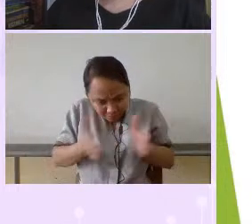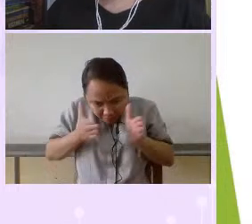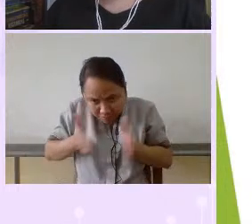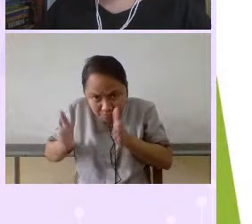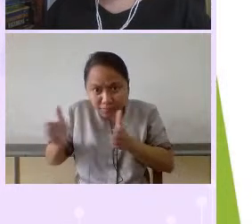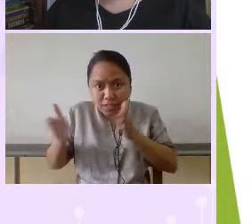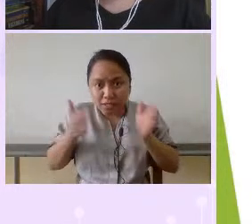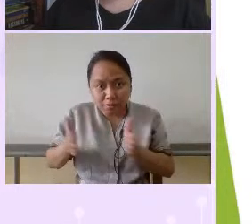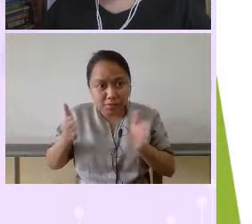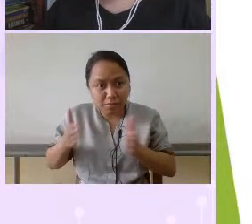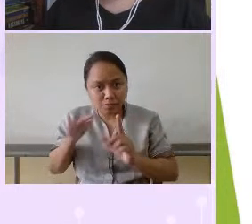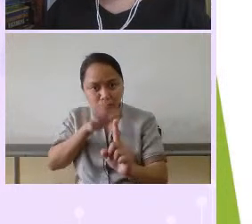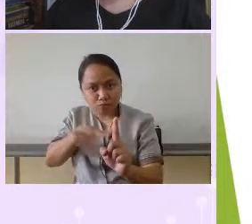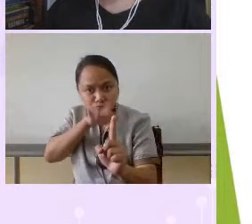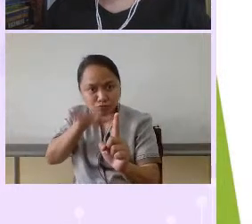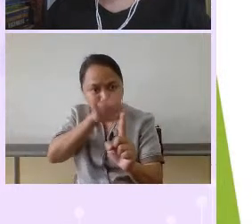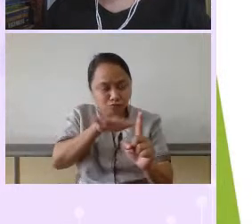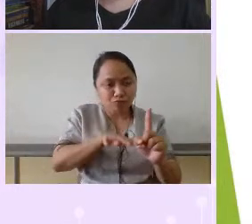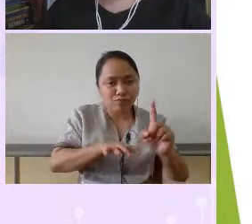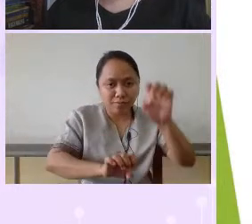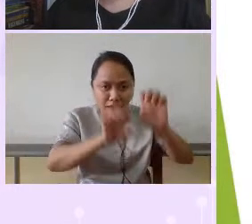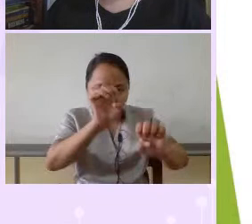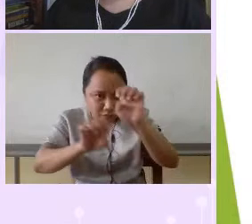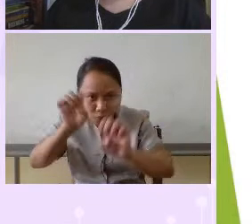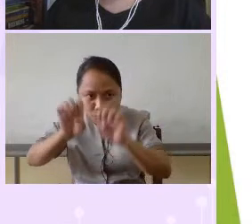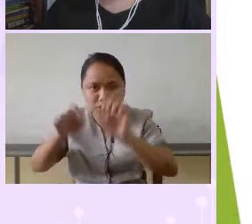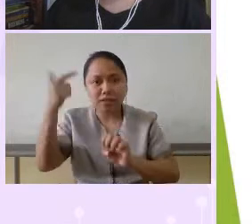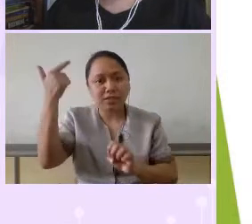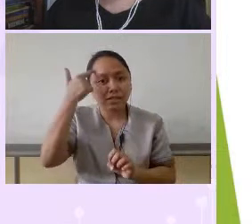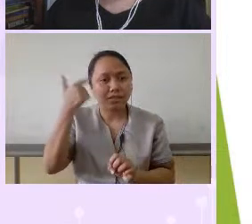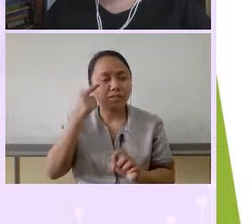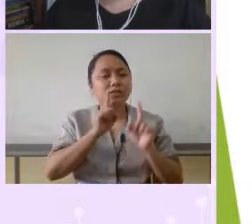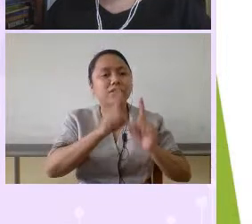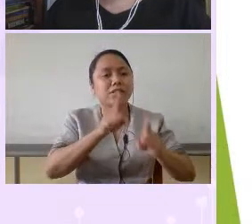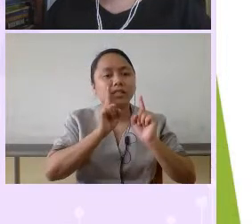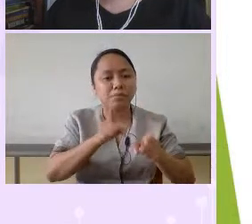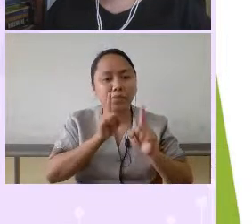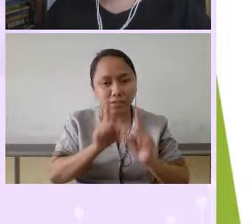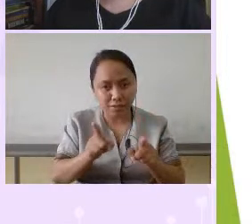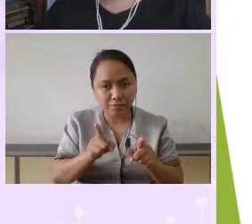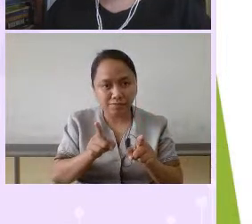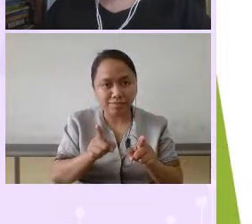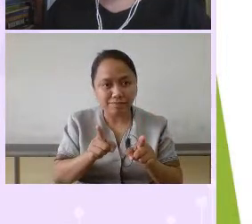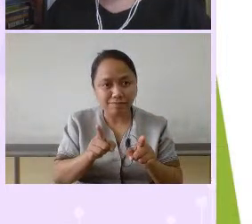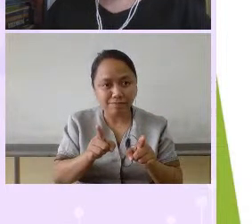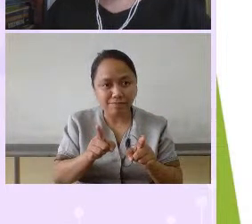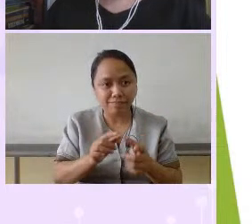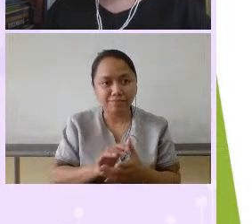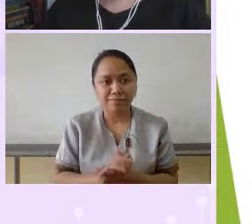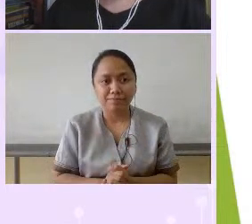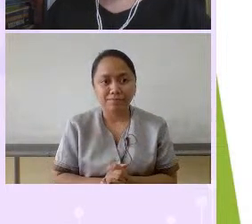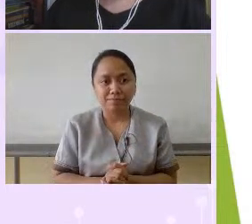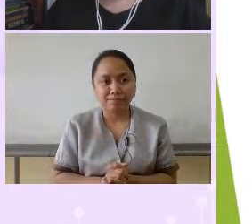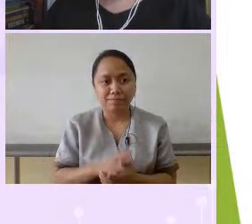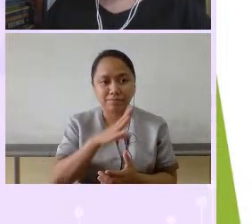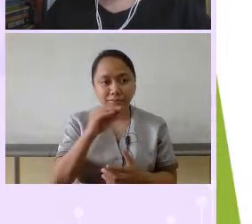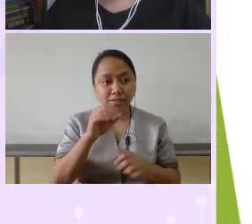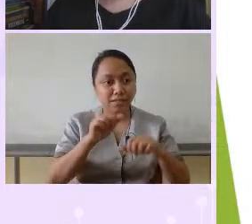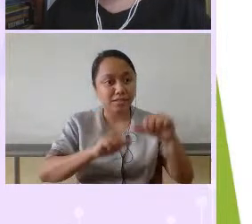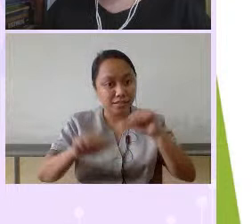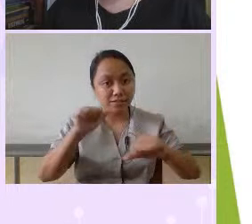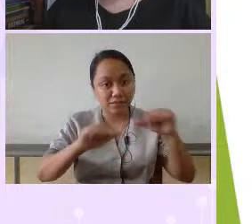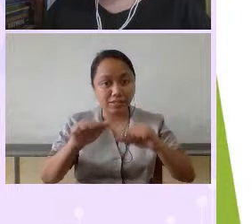implementing, monitoring, and evaluation of gender-responsive PAPs or yung programs, activities, and